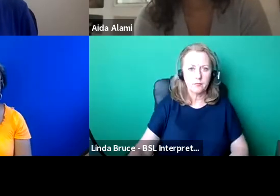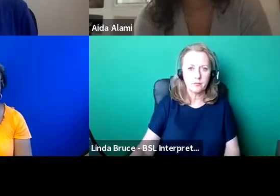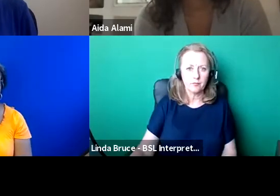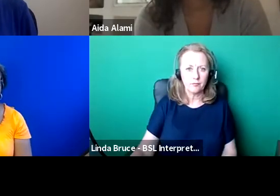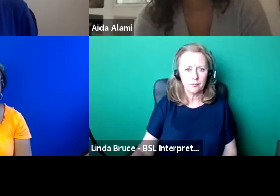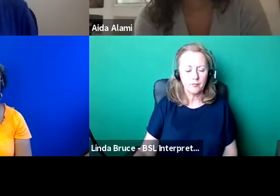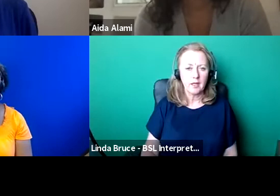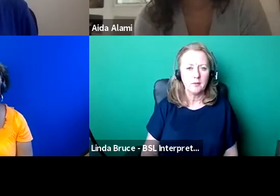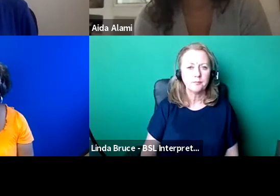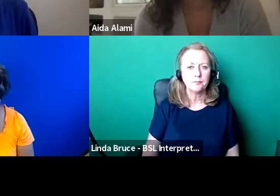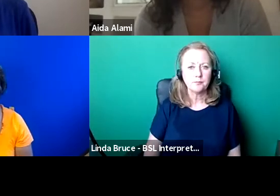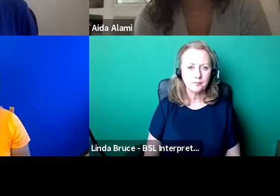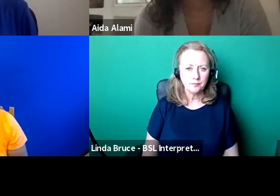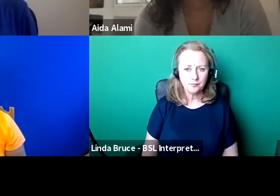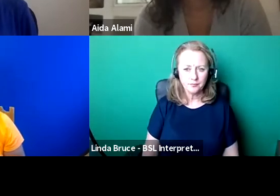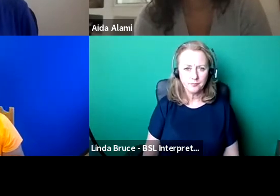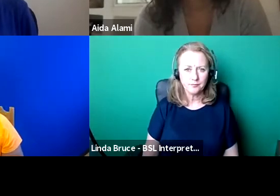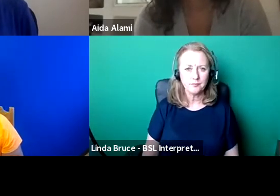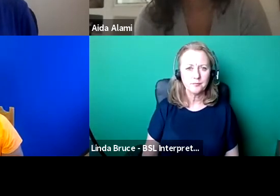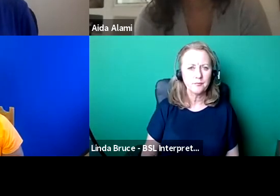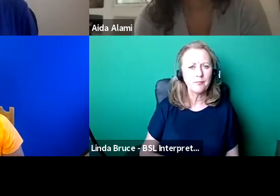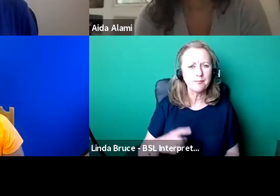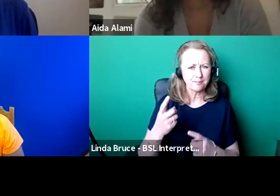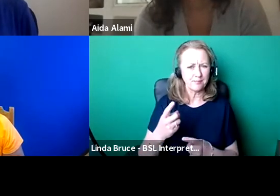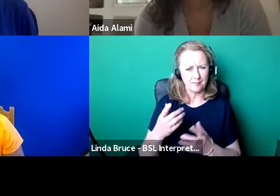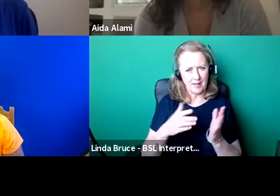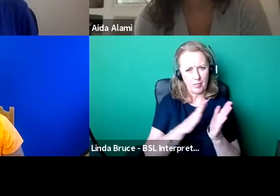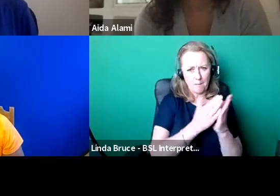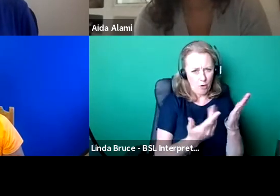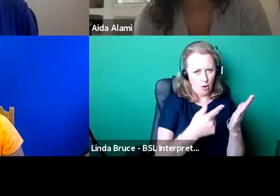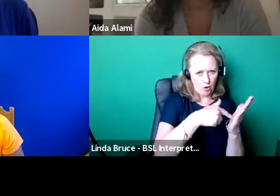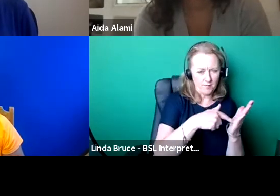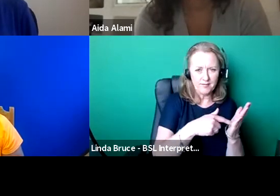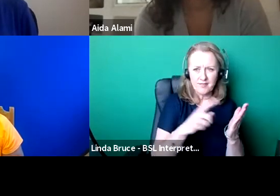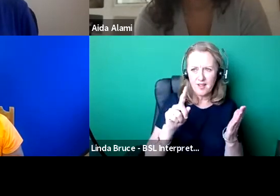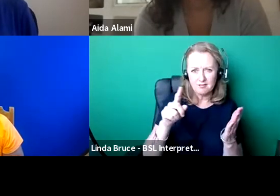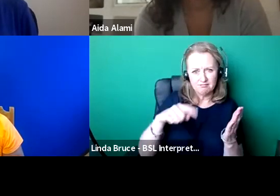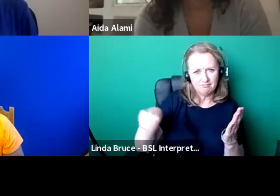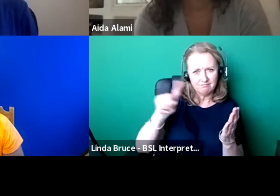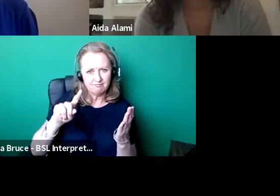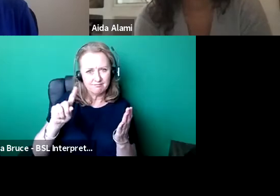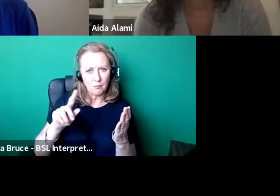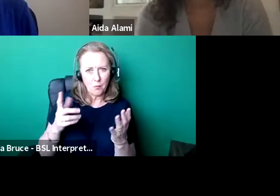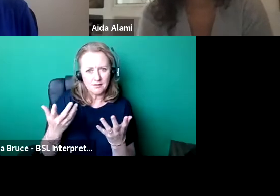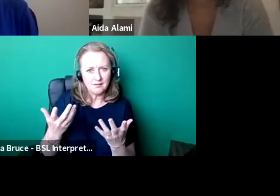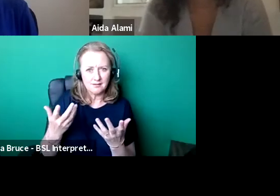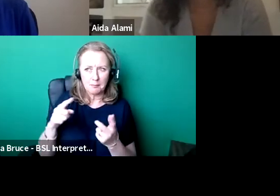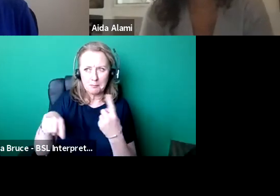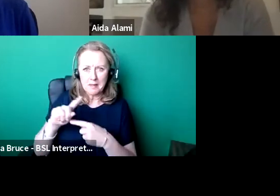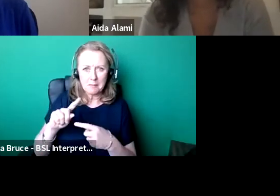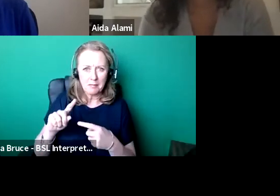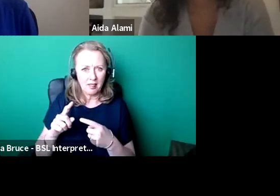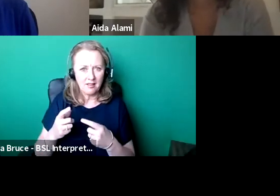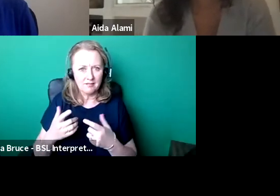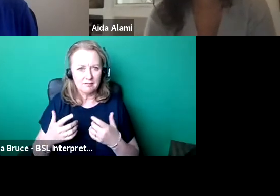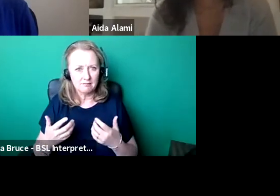And then there was another one also on the book. What has the reception been to the book in the MENA region? I don't know if anyone wants to add to this,